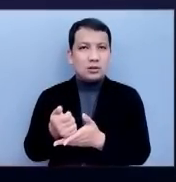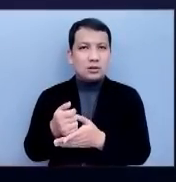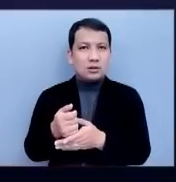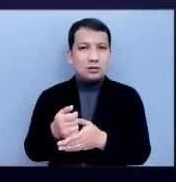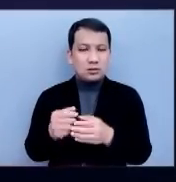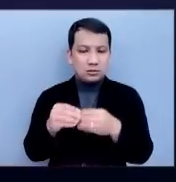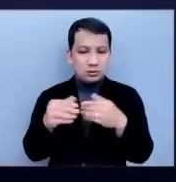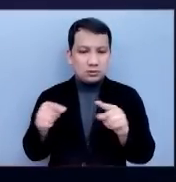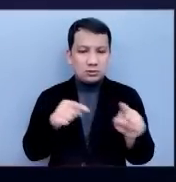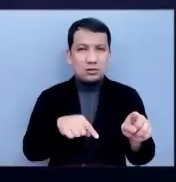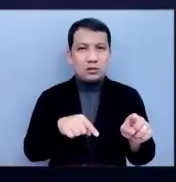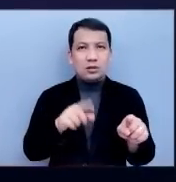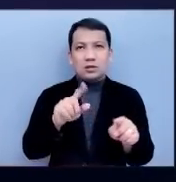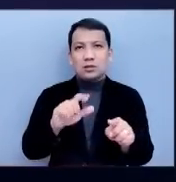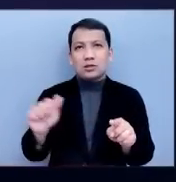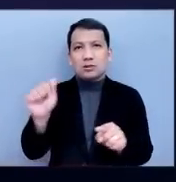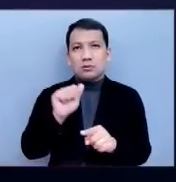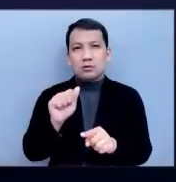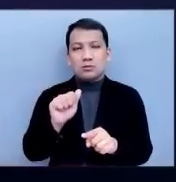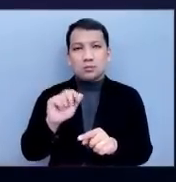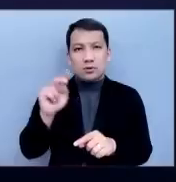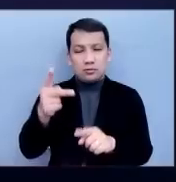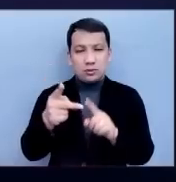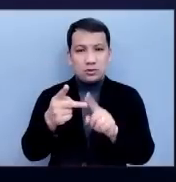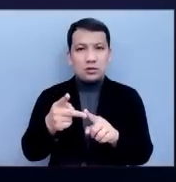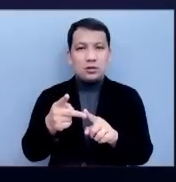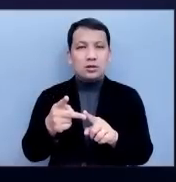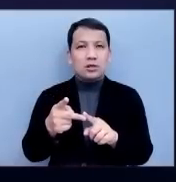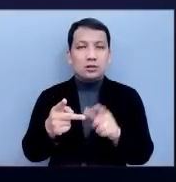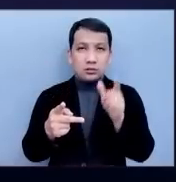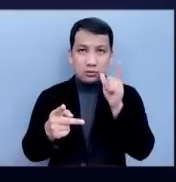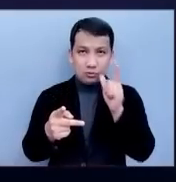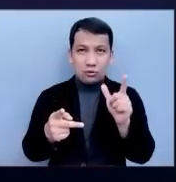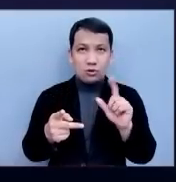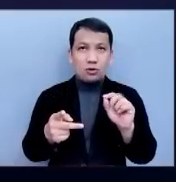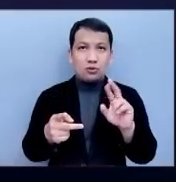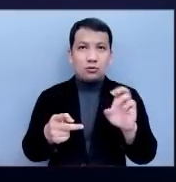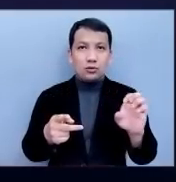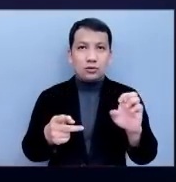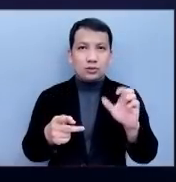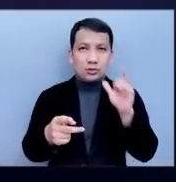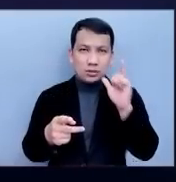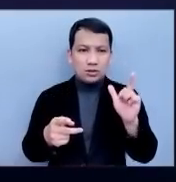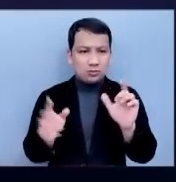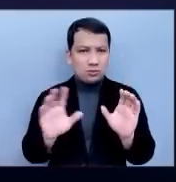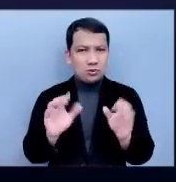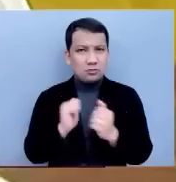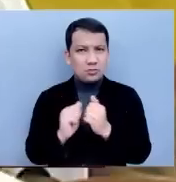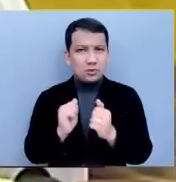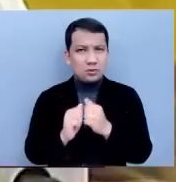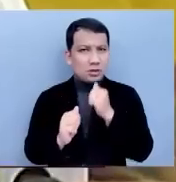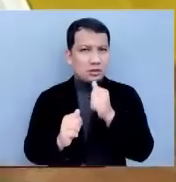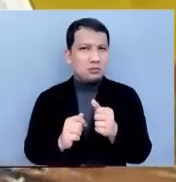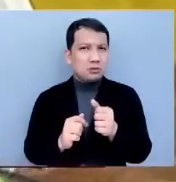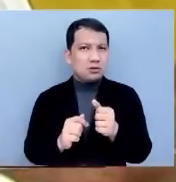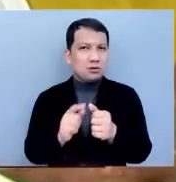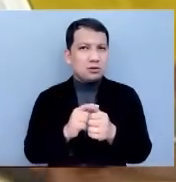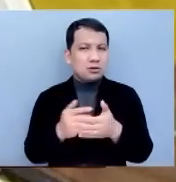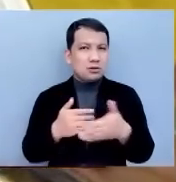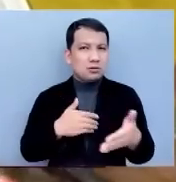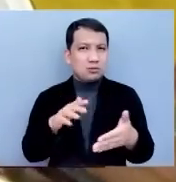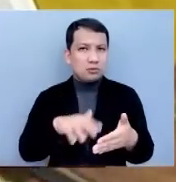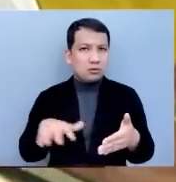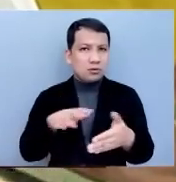President Pro Tempore, pangalawa sa pinakamataas sa Senado, Loren Legarda, sabi niya, hindi siya privy daw sa lahat ng